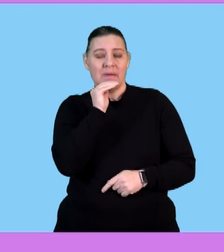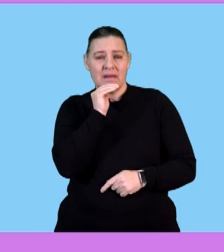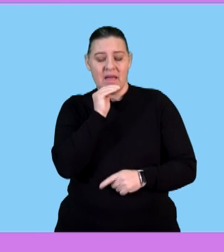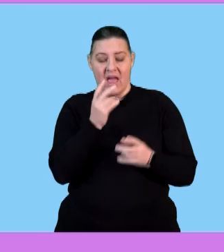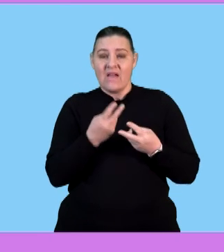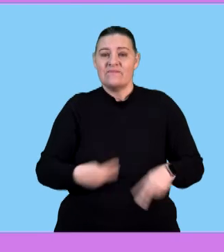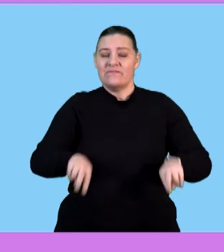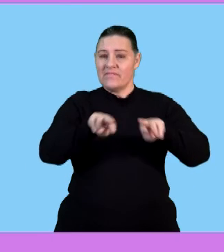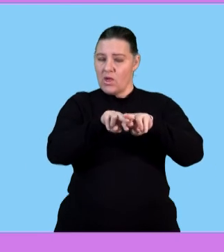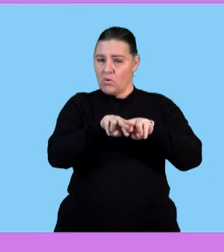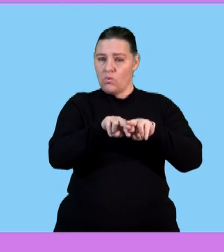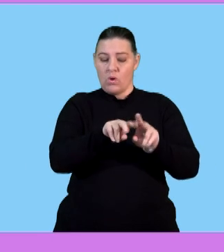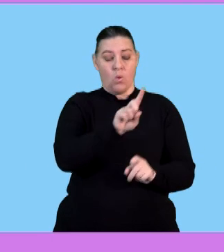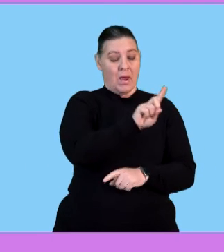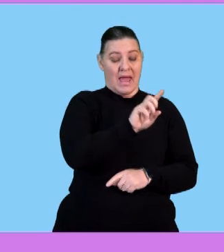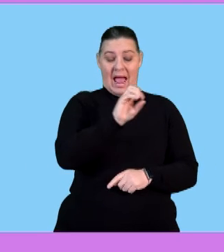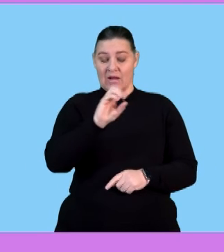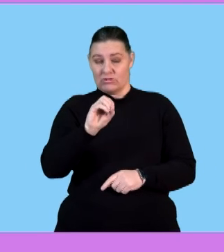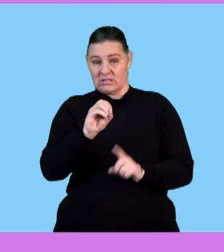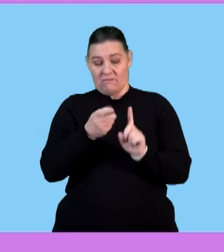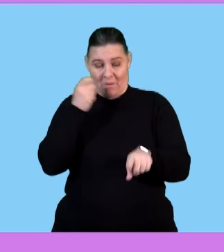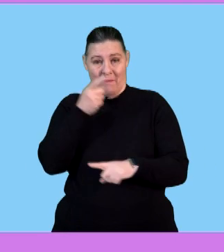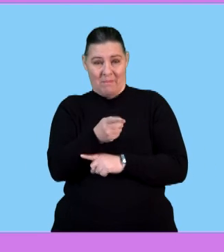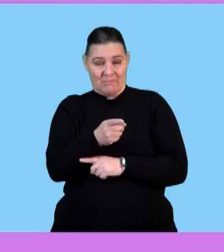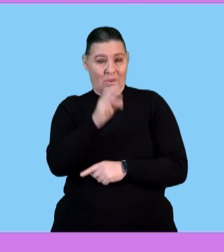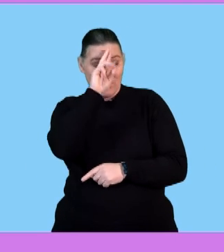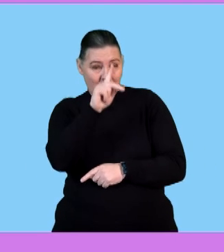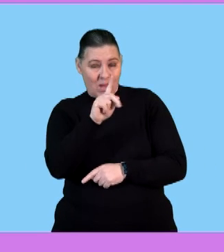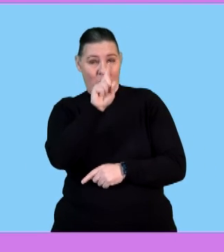out of 100. Remember the percentage symbol.